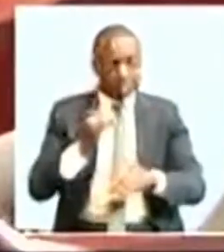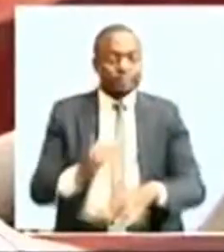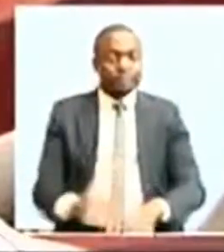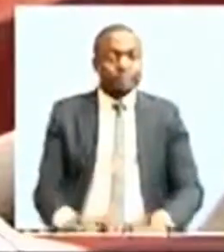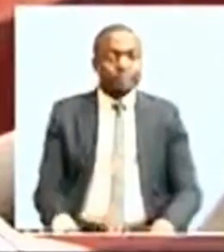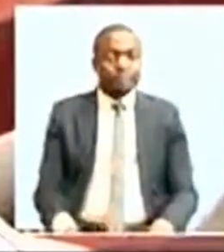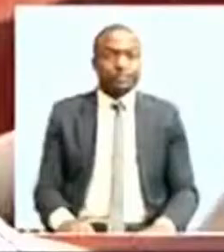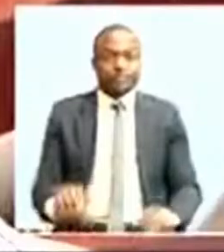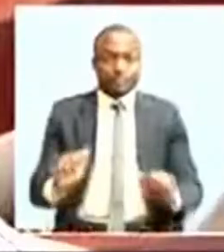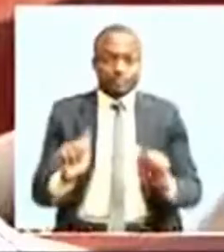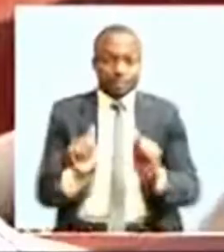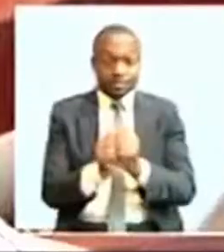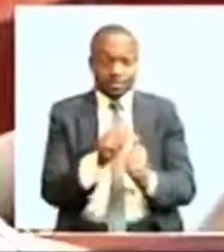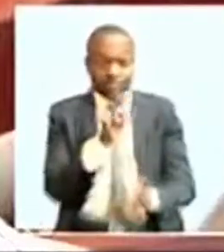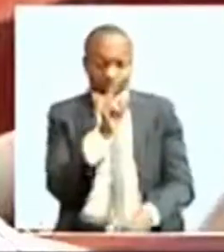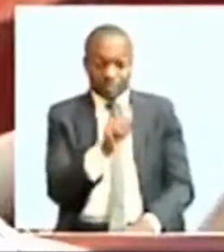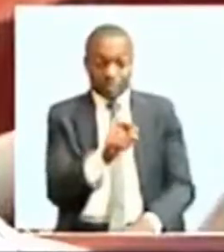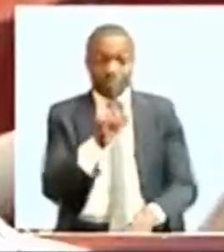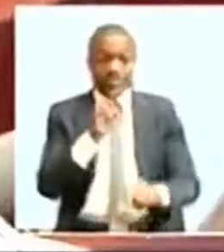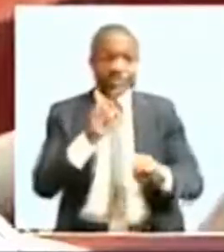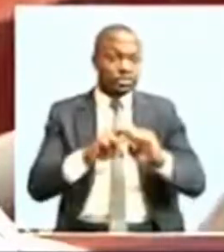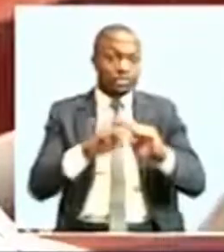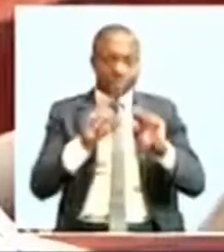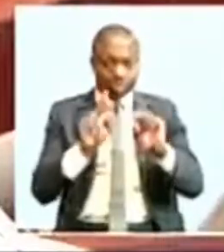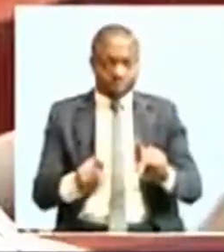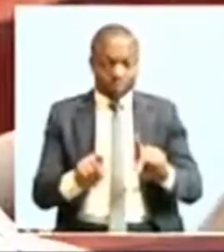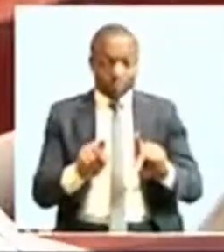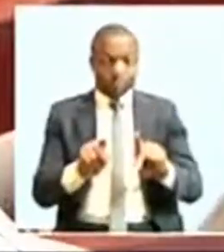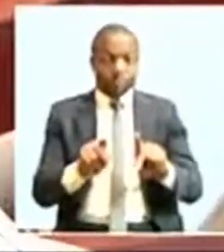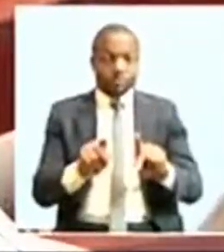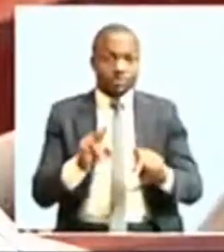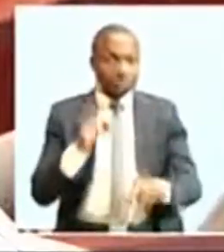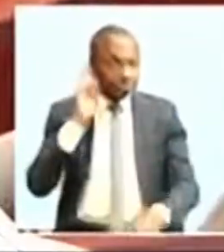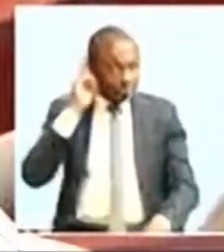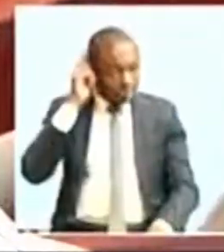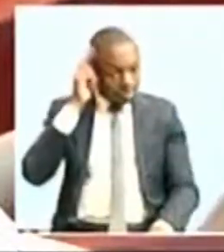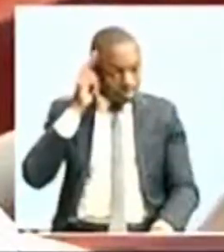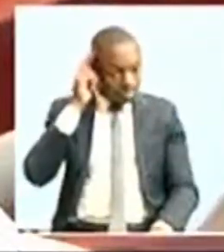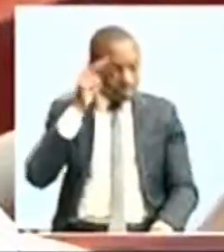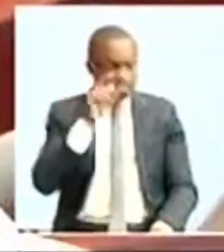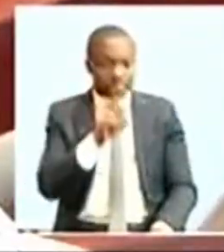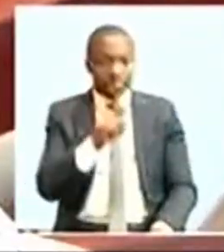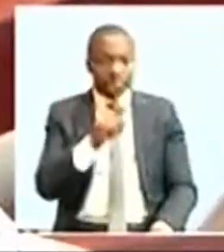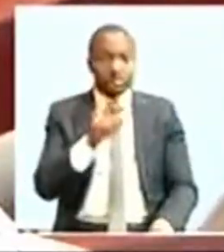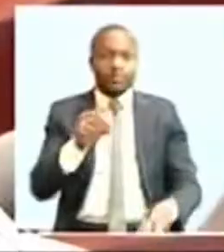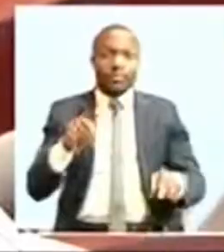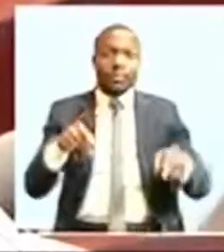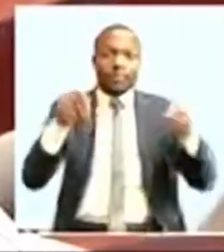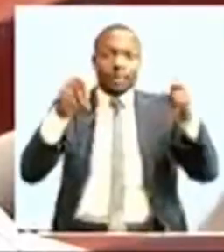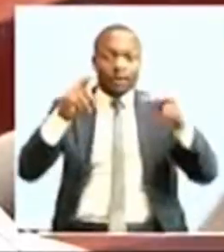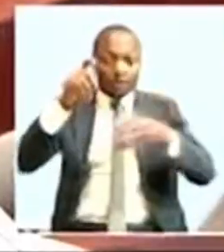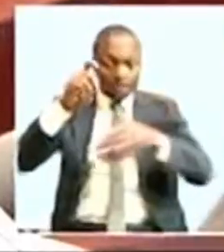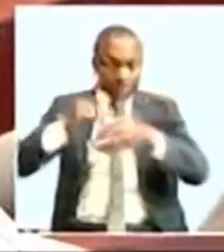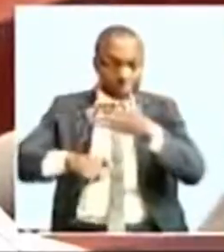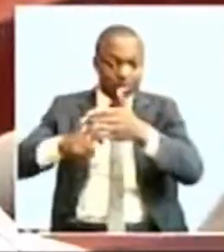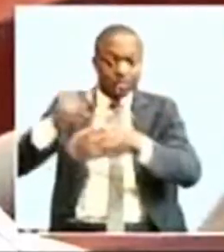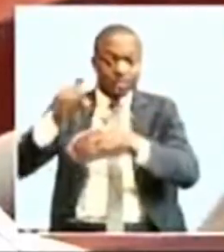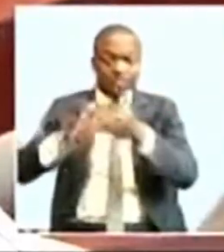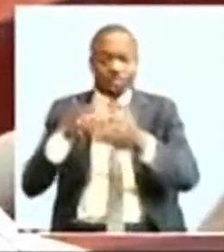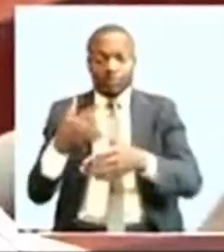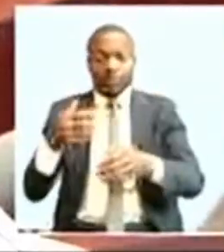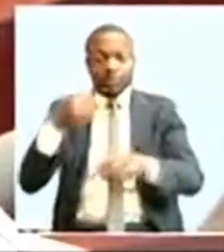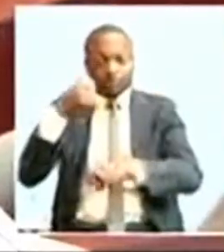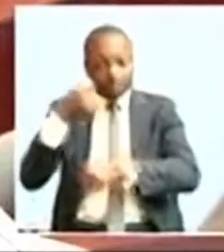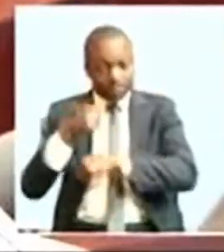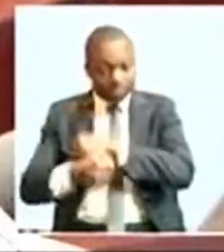Okay, with regards to that, Chair, the major reason as to that is because of the high cost of living. As it is, we're struggling with